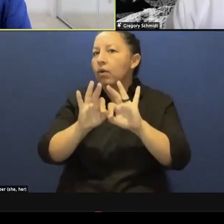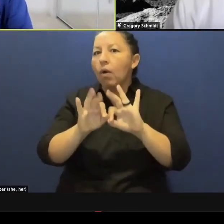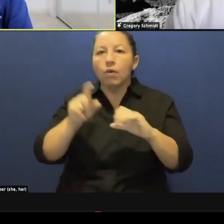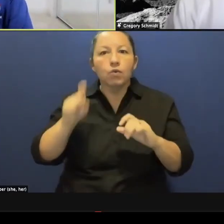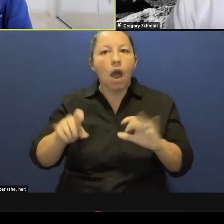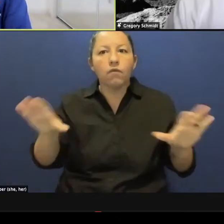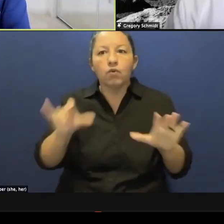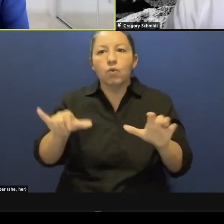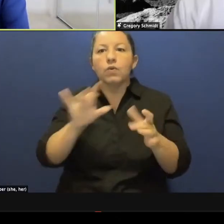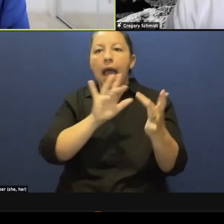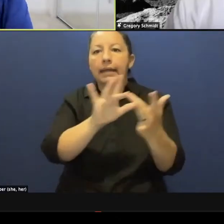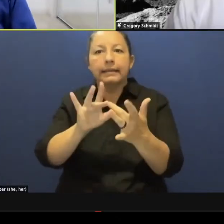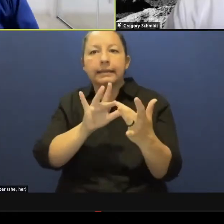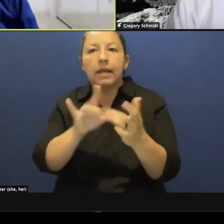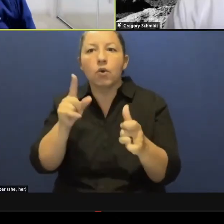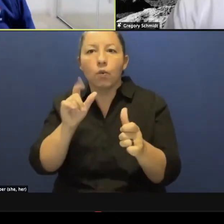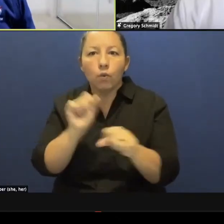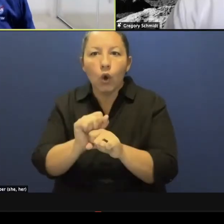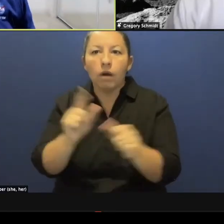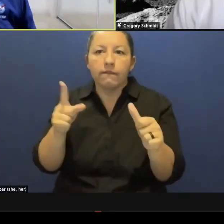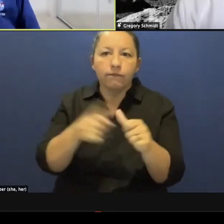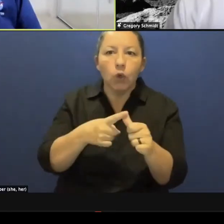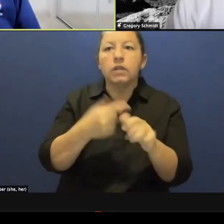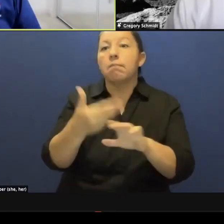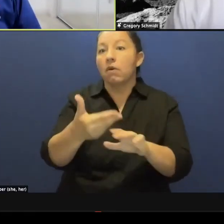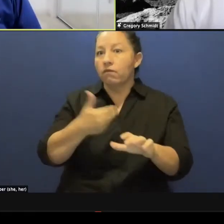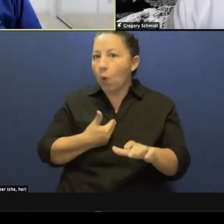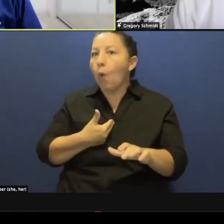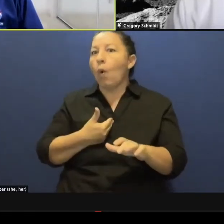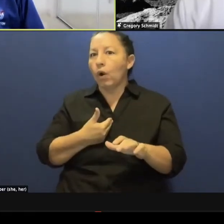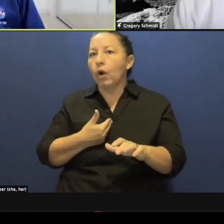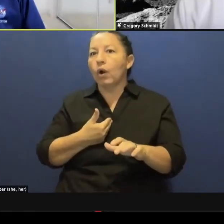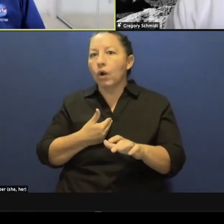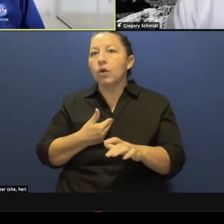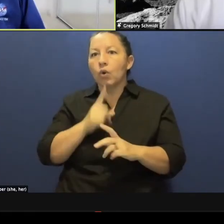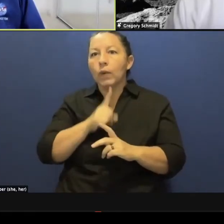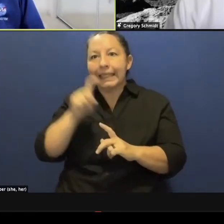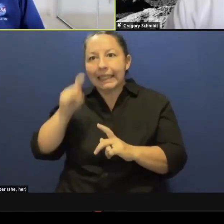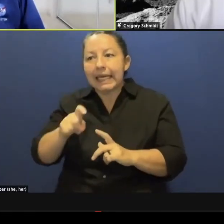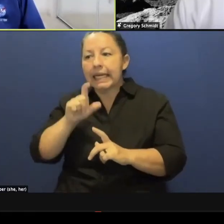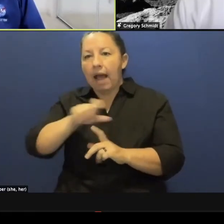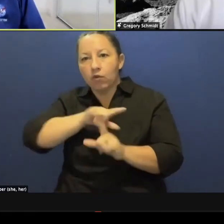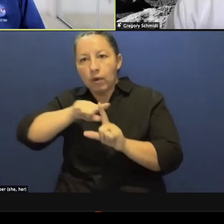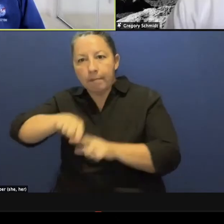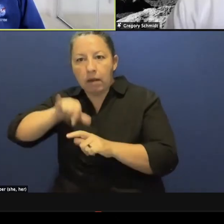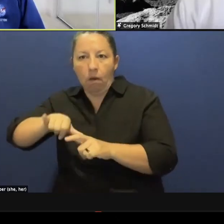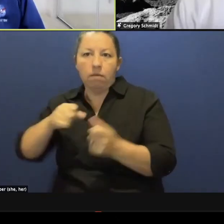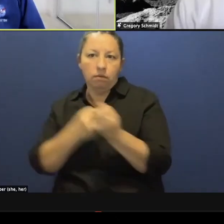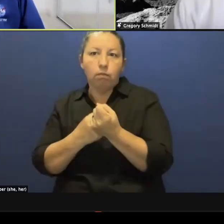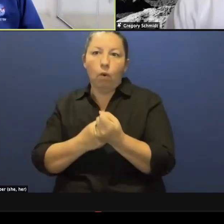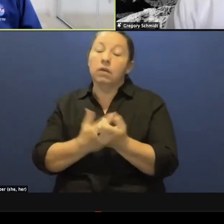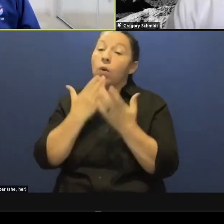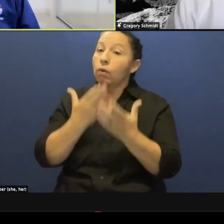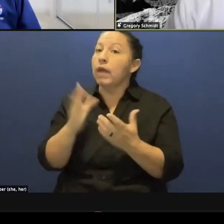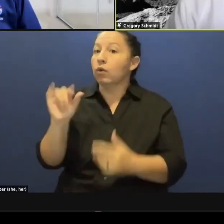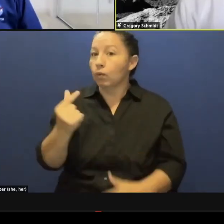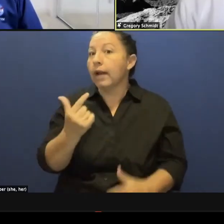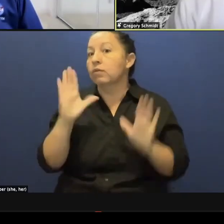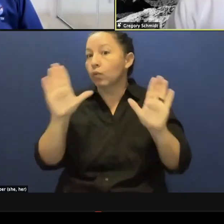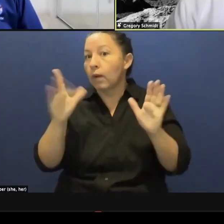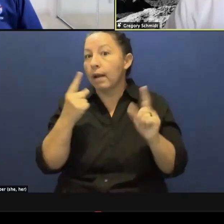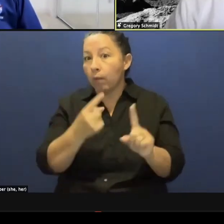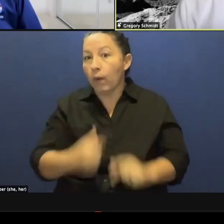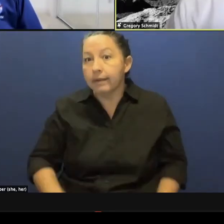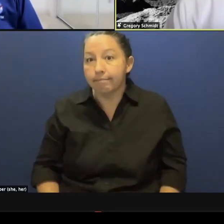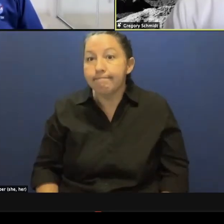work first before you really need it. Thanks, Fred. Great point. Great ad. Excellent,